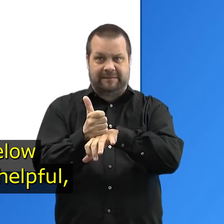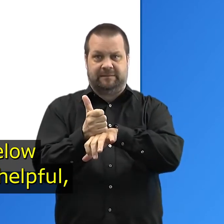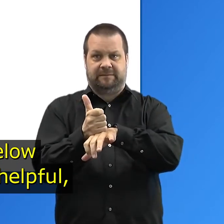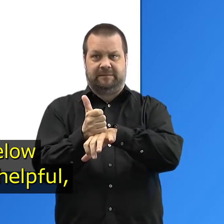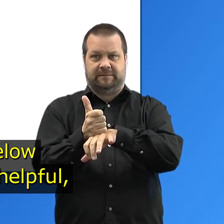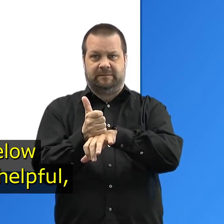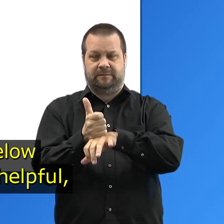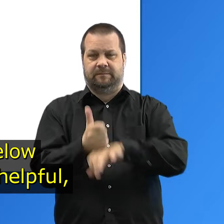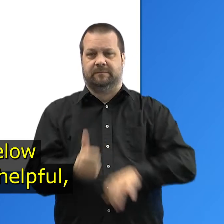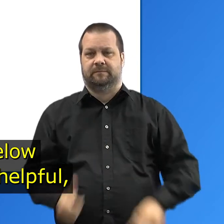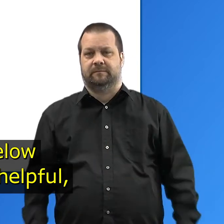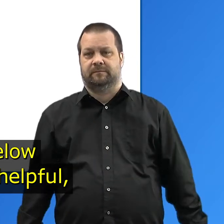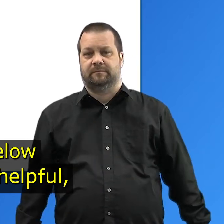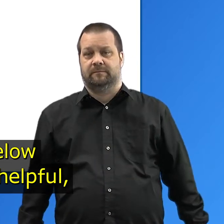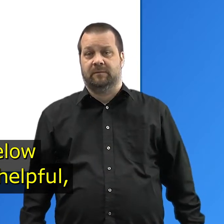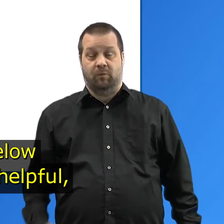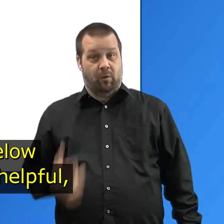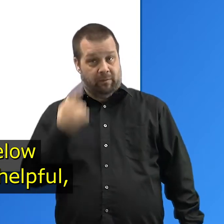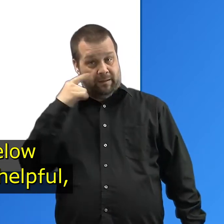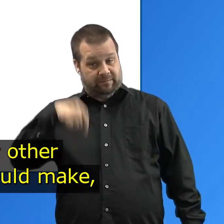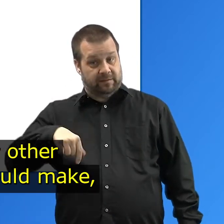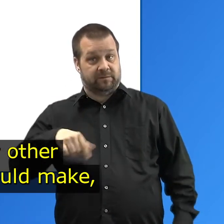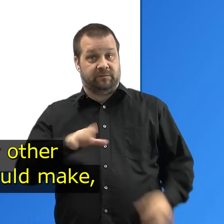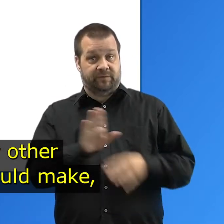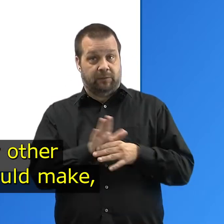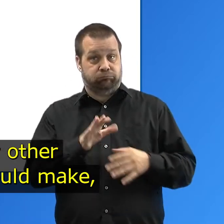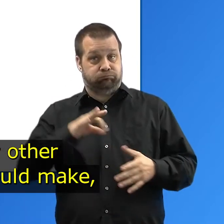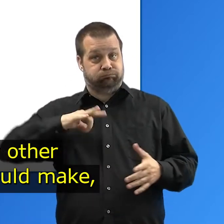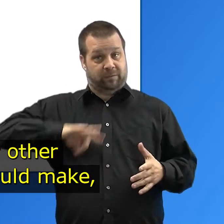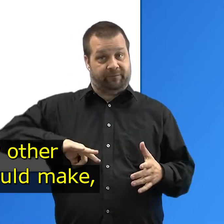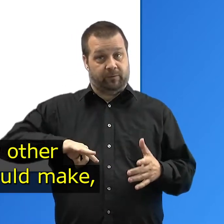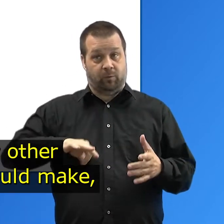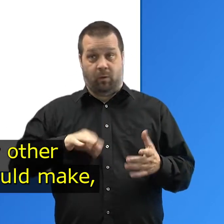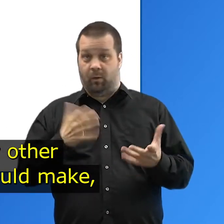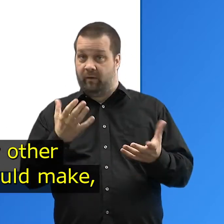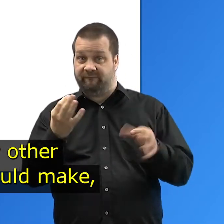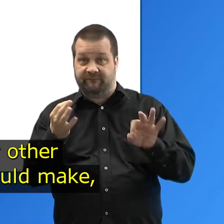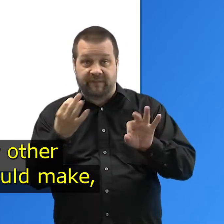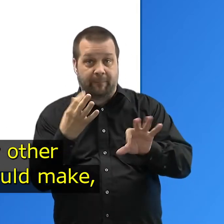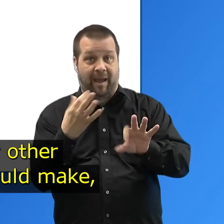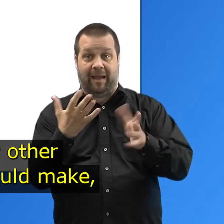Leave a comment below if you found this video helpful, or share your ideas for other